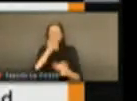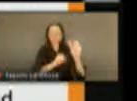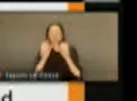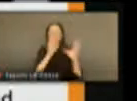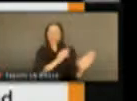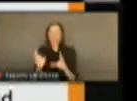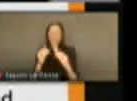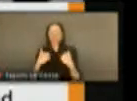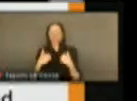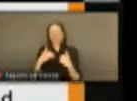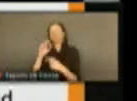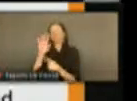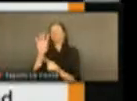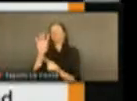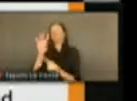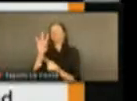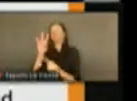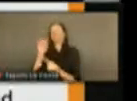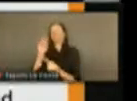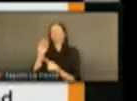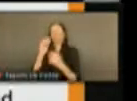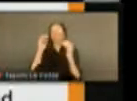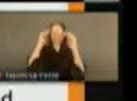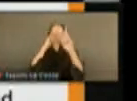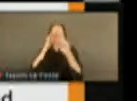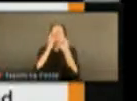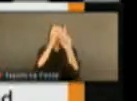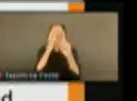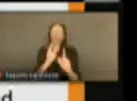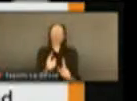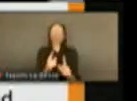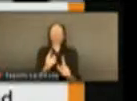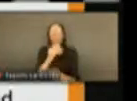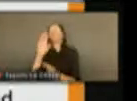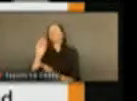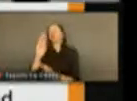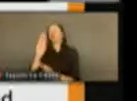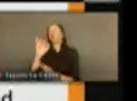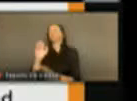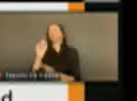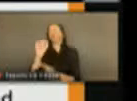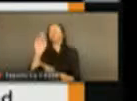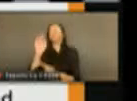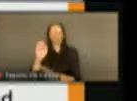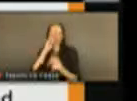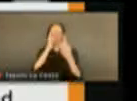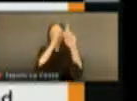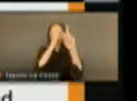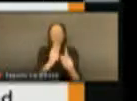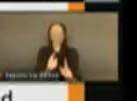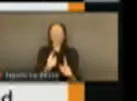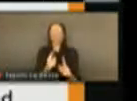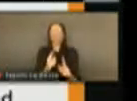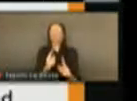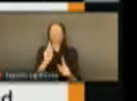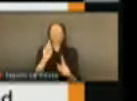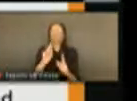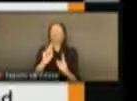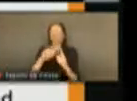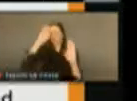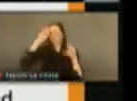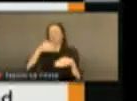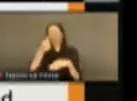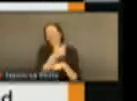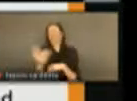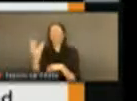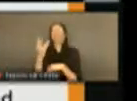needs across several different service areas, what we call strategic areas. Currently, the